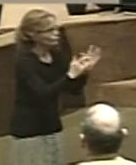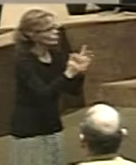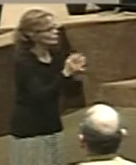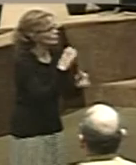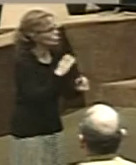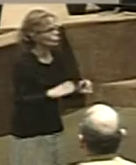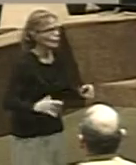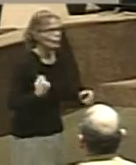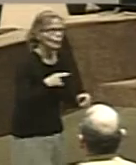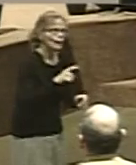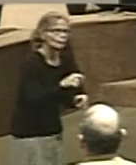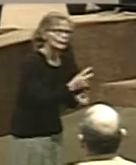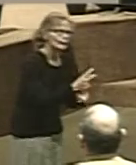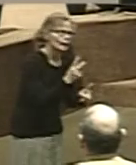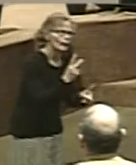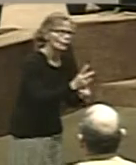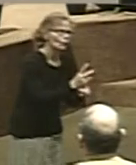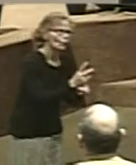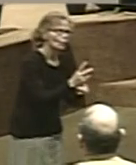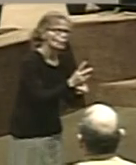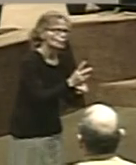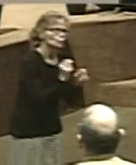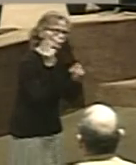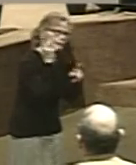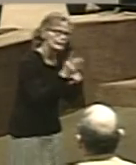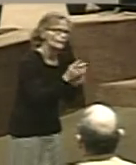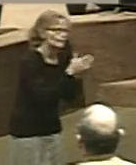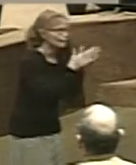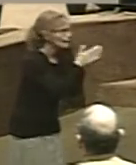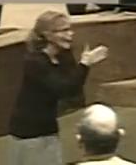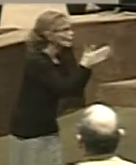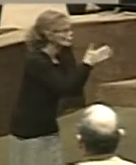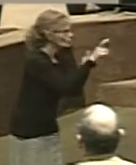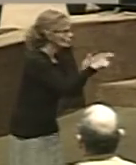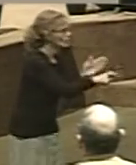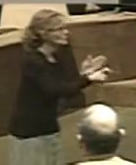We got to be careful that we don't lose the passion, that we don't lose the power.